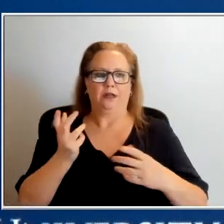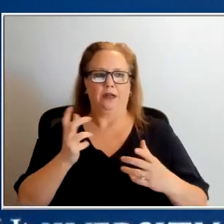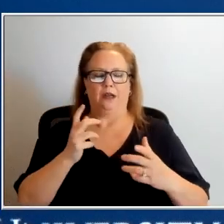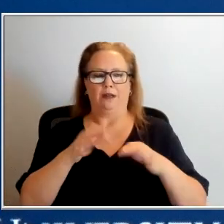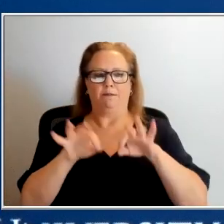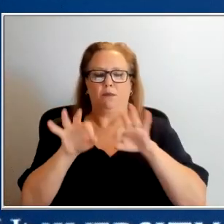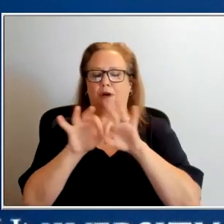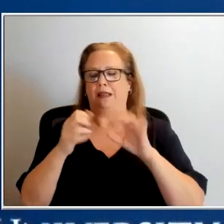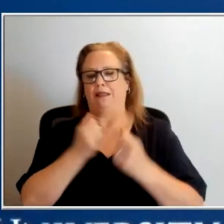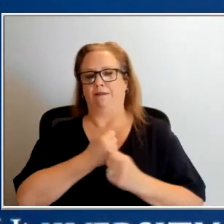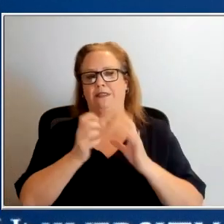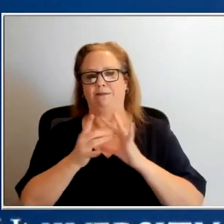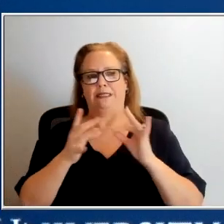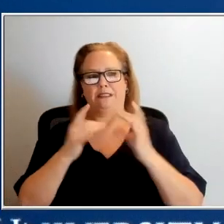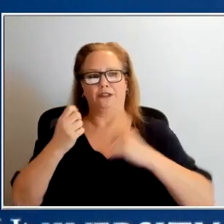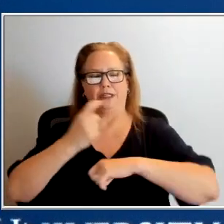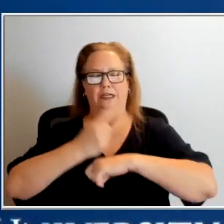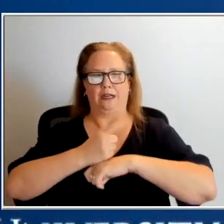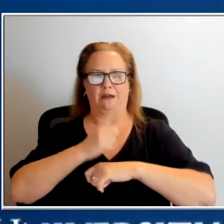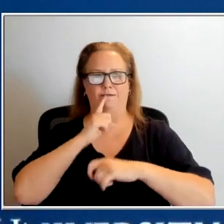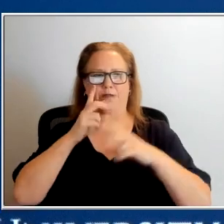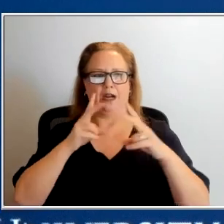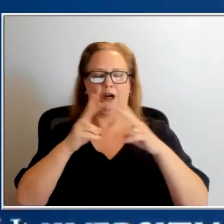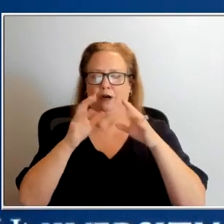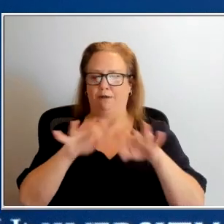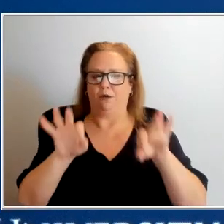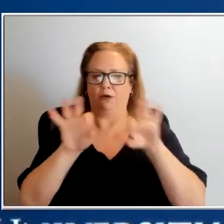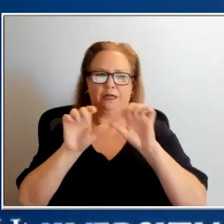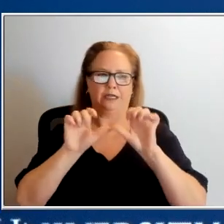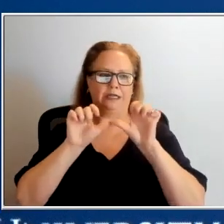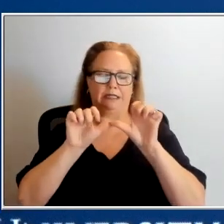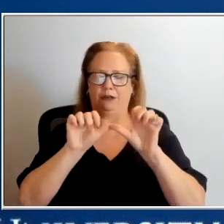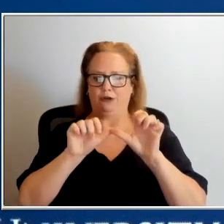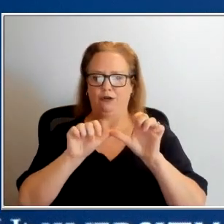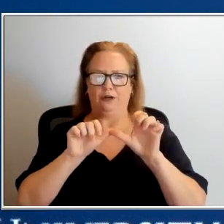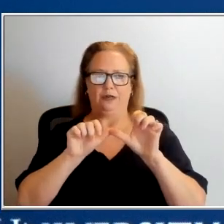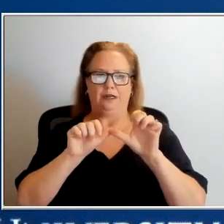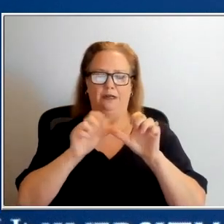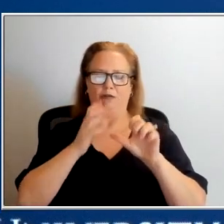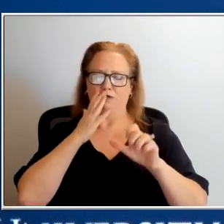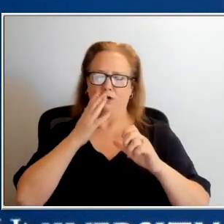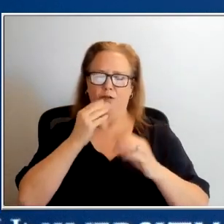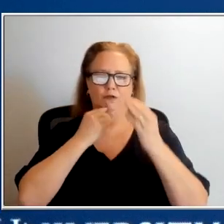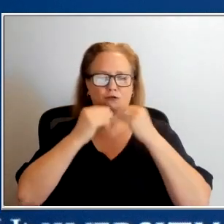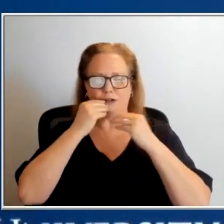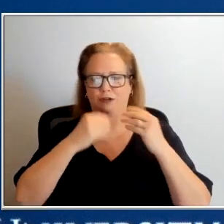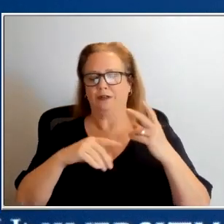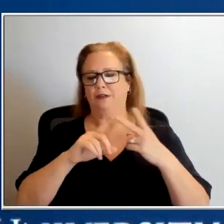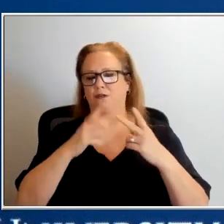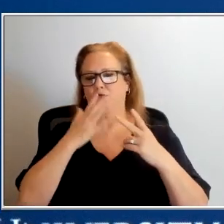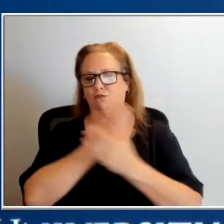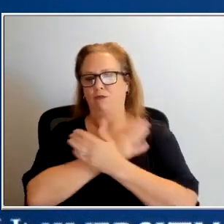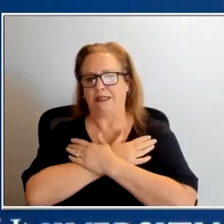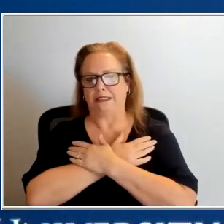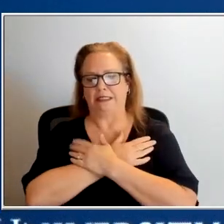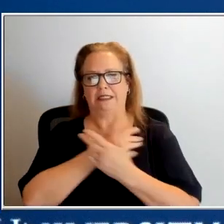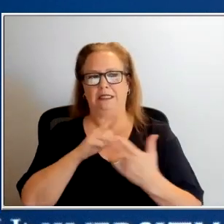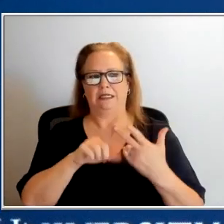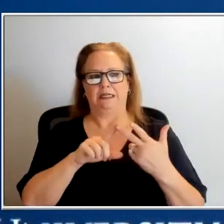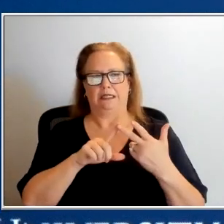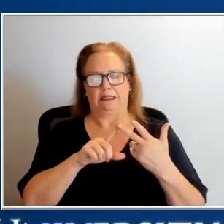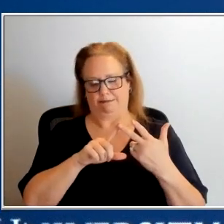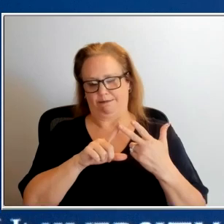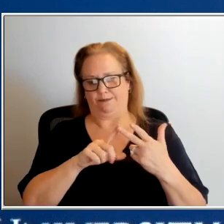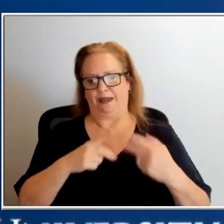message today. Very important, continue to try and get adequate, good nutrition, good rest, and of course,